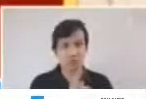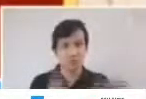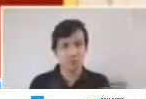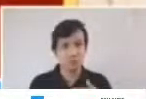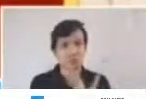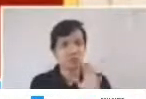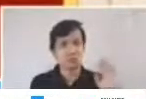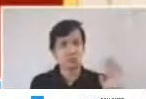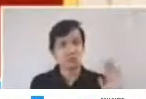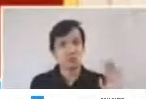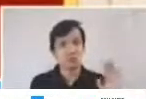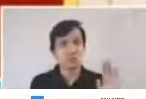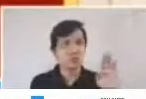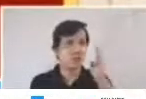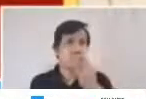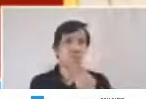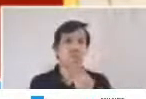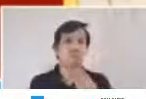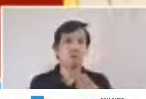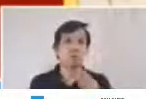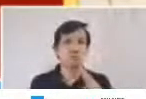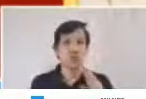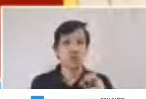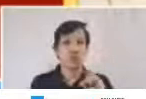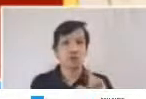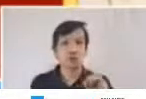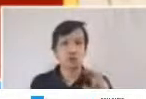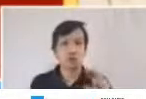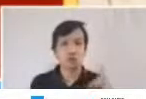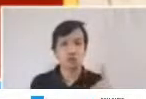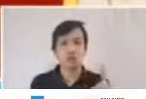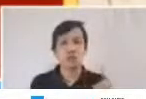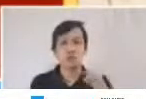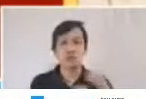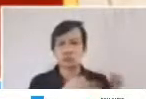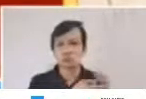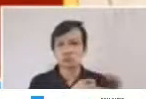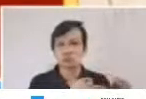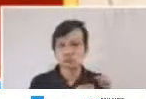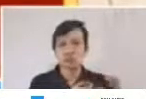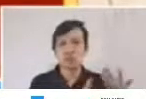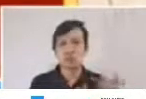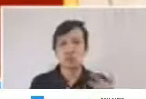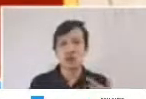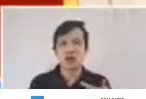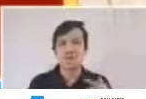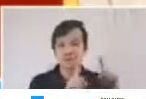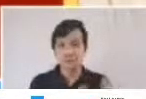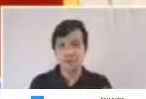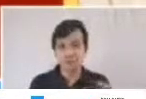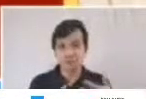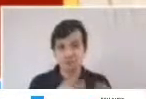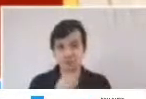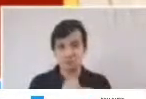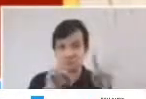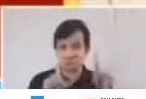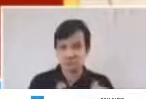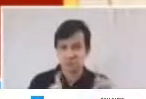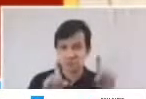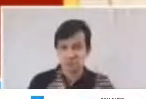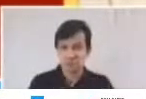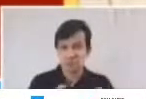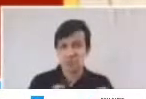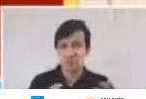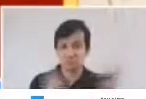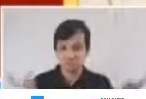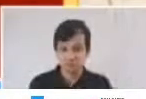flights, dapat nasa airport po sila ng 4 hours before international flight. At pag domestic, 3 hours. Now, ang